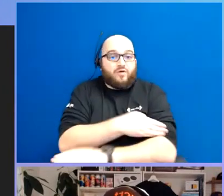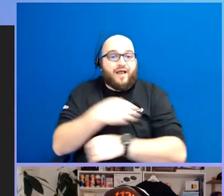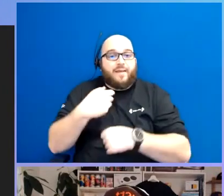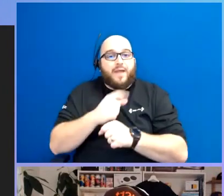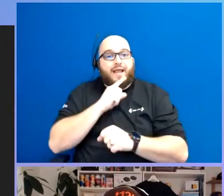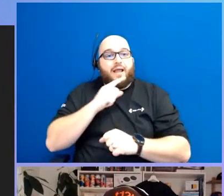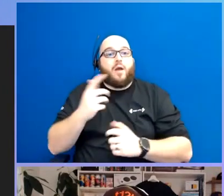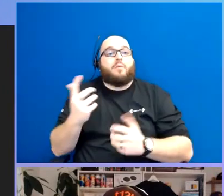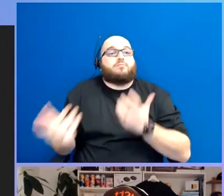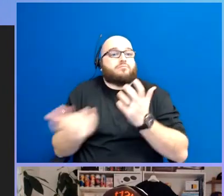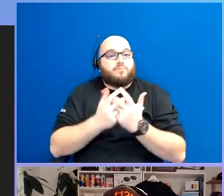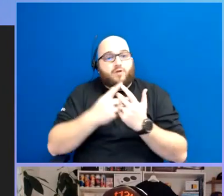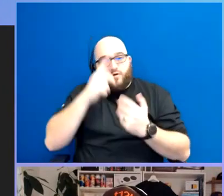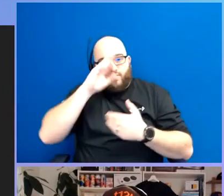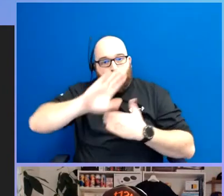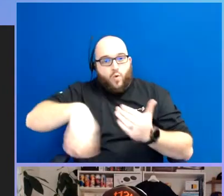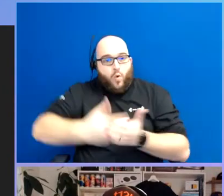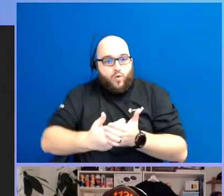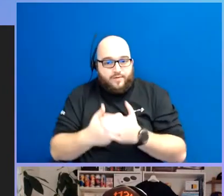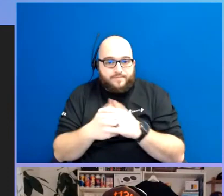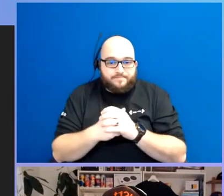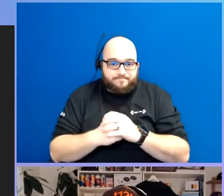everyone.